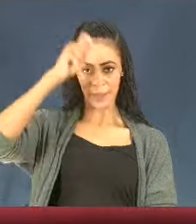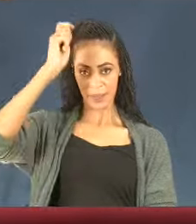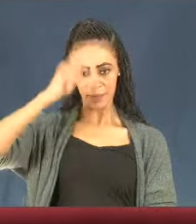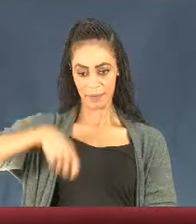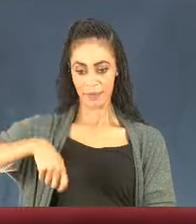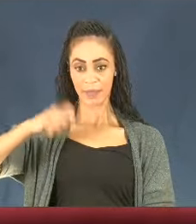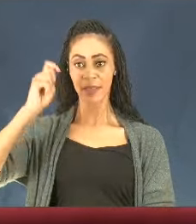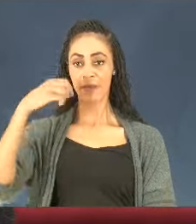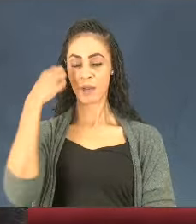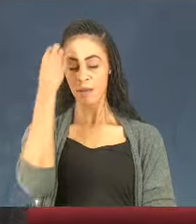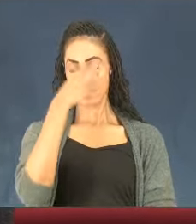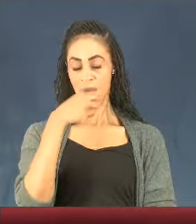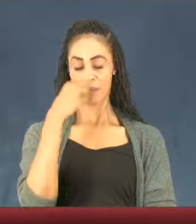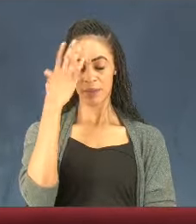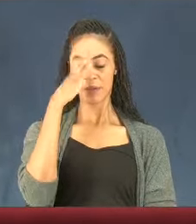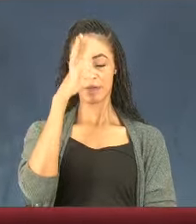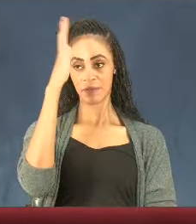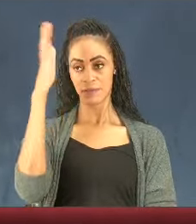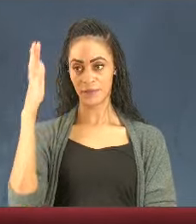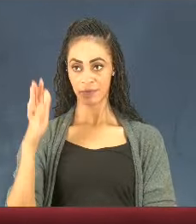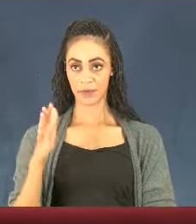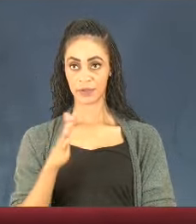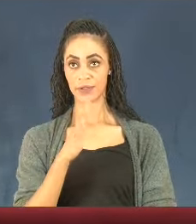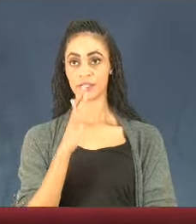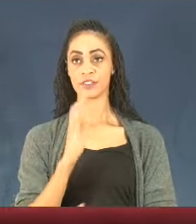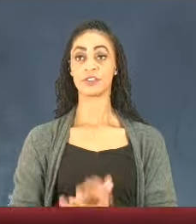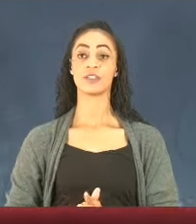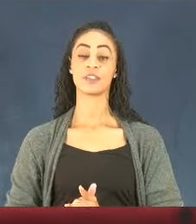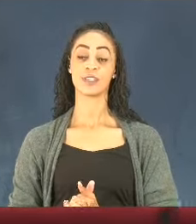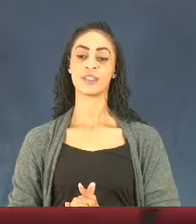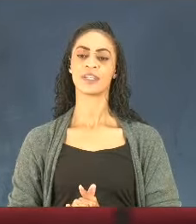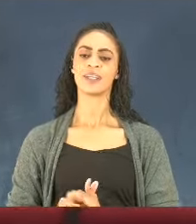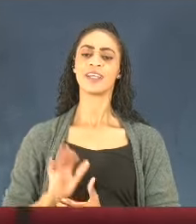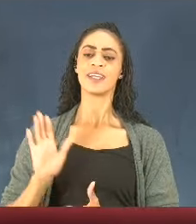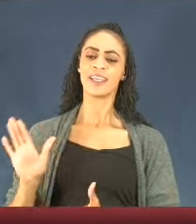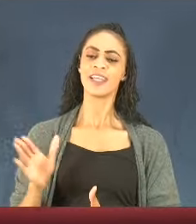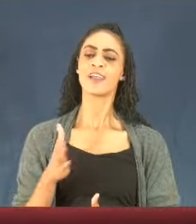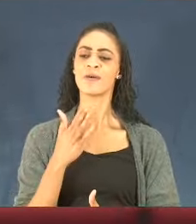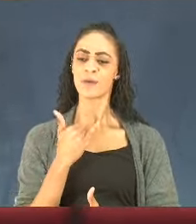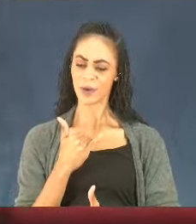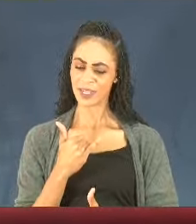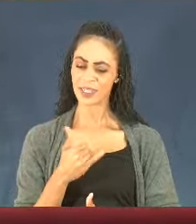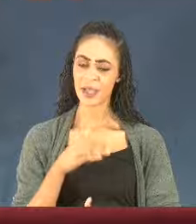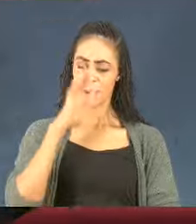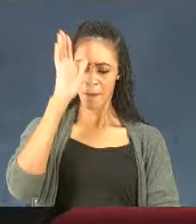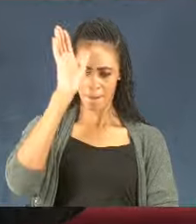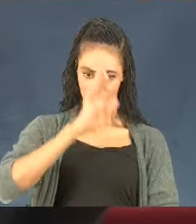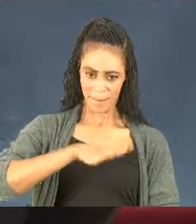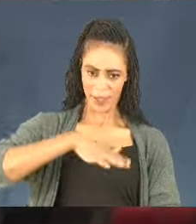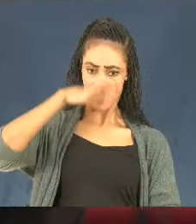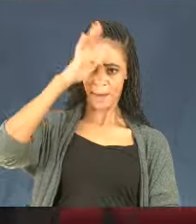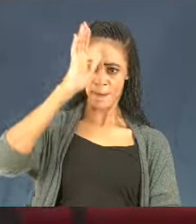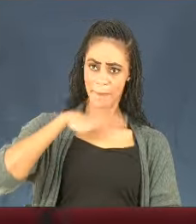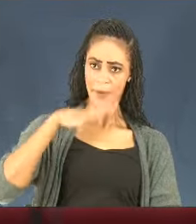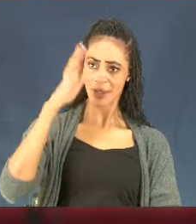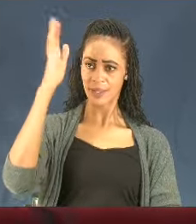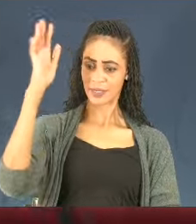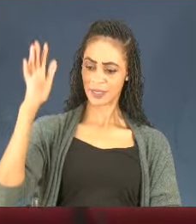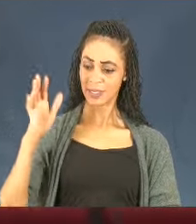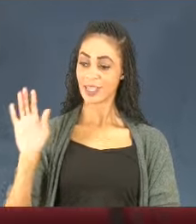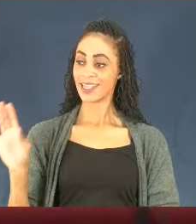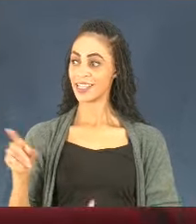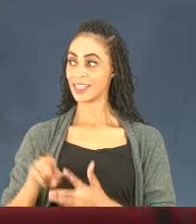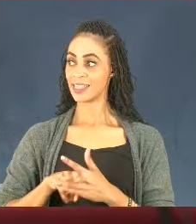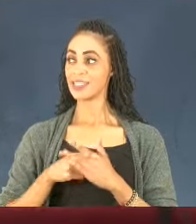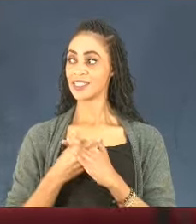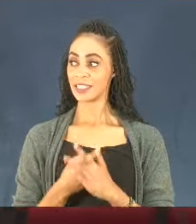beautiful trees that we see in this amazing part of the world. And he was so obsessed with that tree that he started to paint the tree one leaf at a